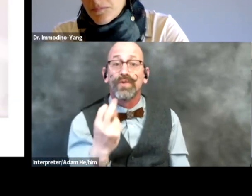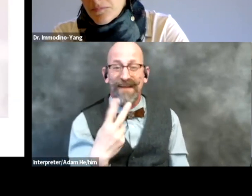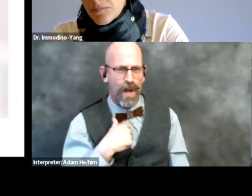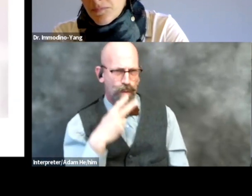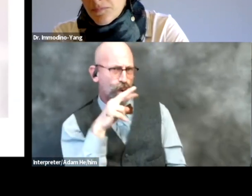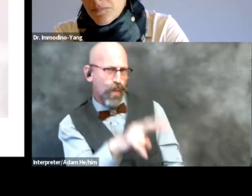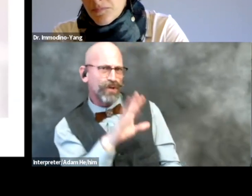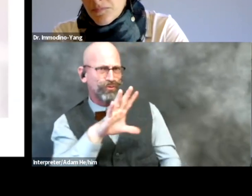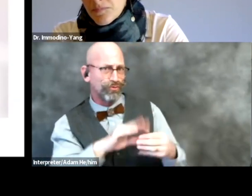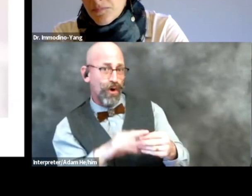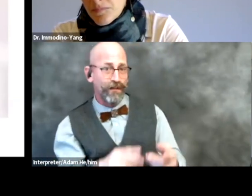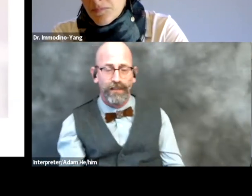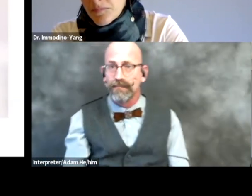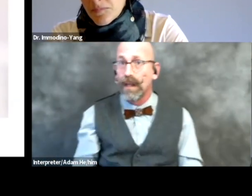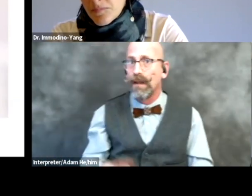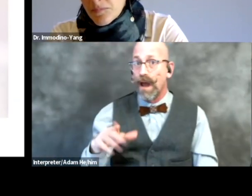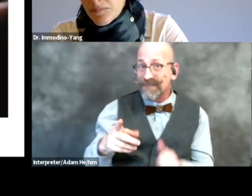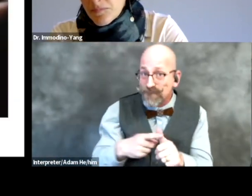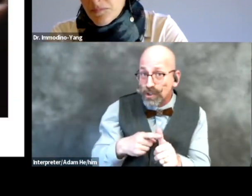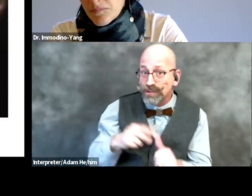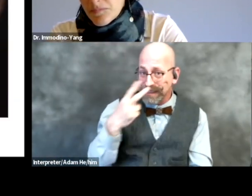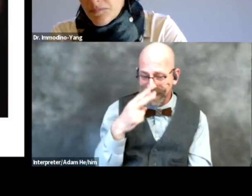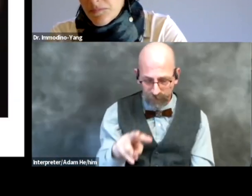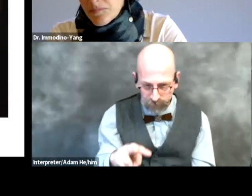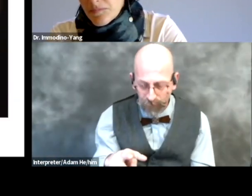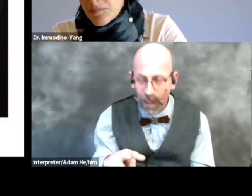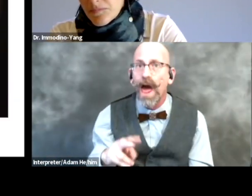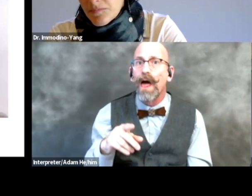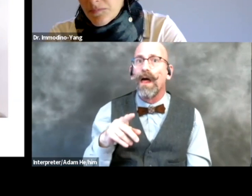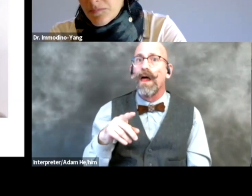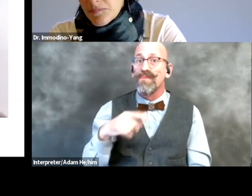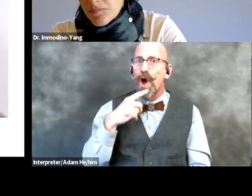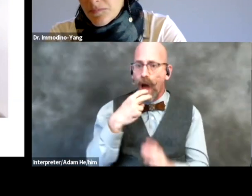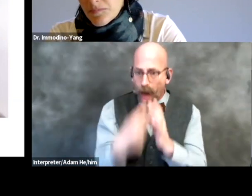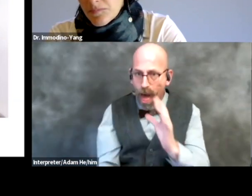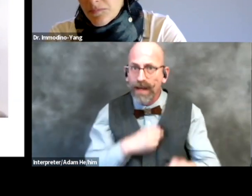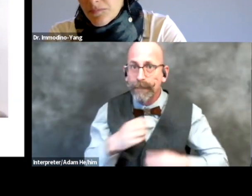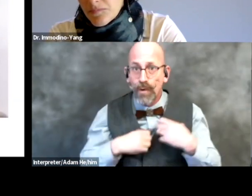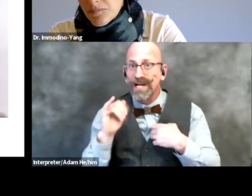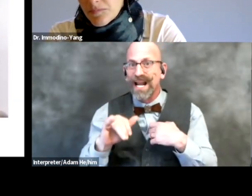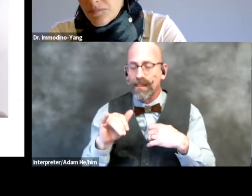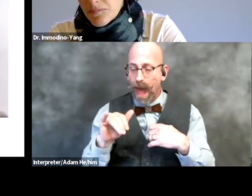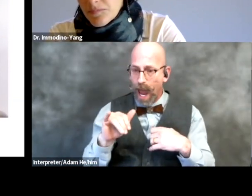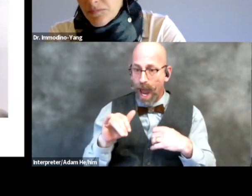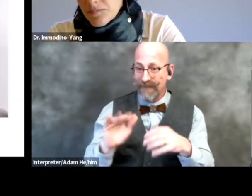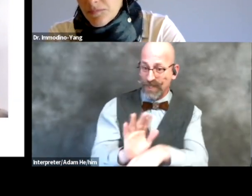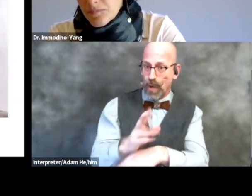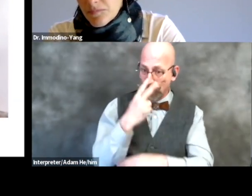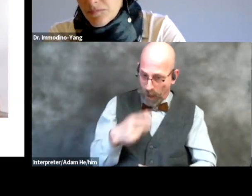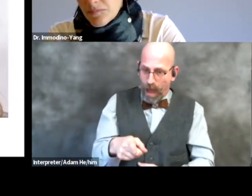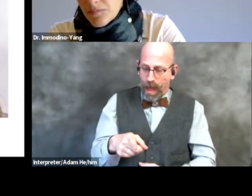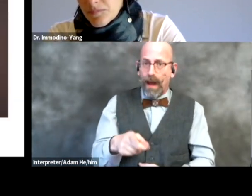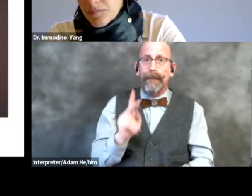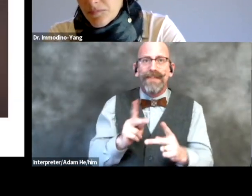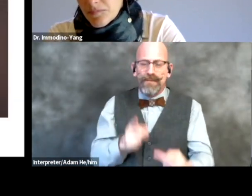First, she gets them emotionally engaged in a topic by showing them videos about people struggling to overcome adversity.